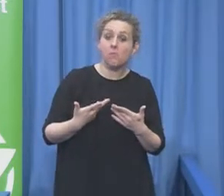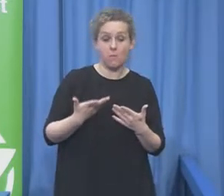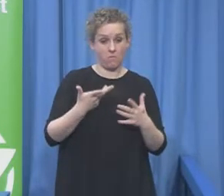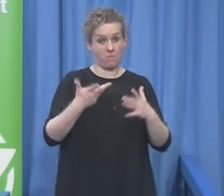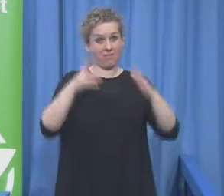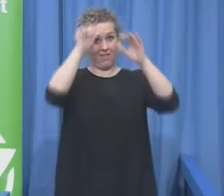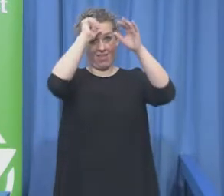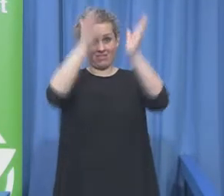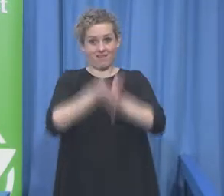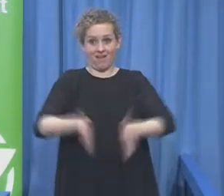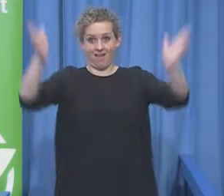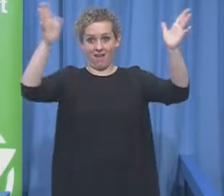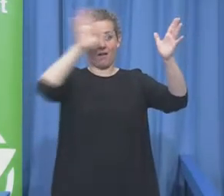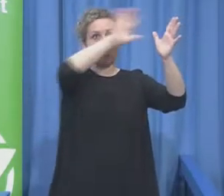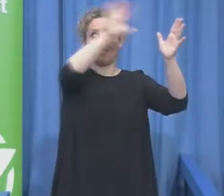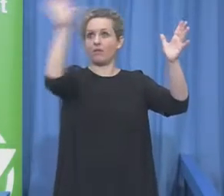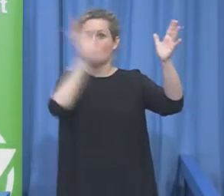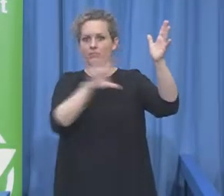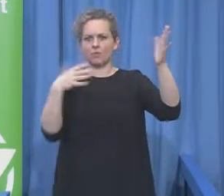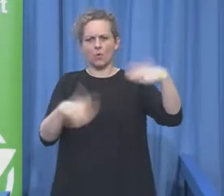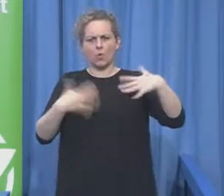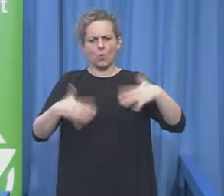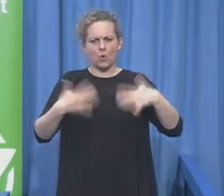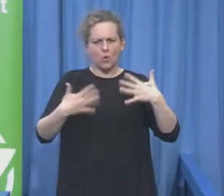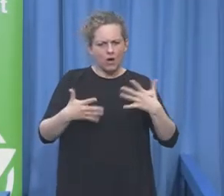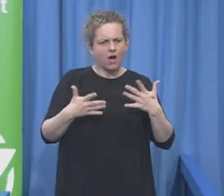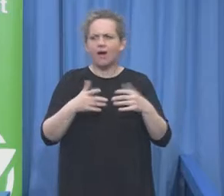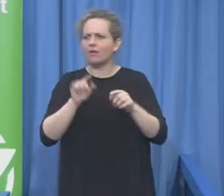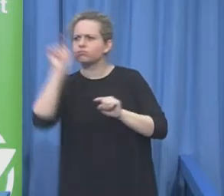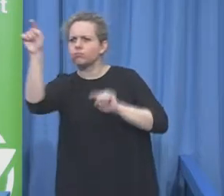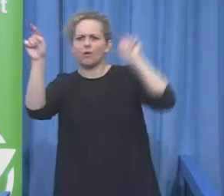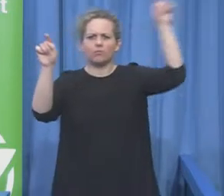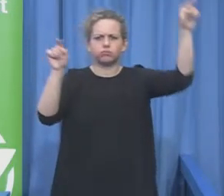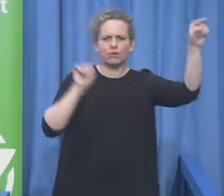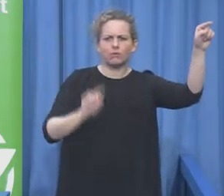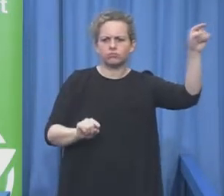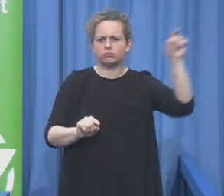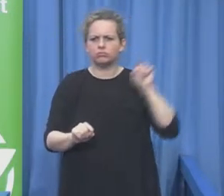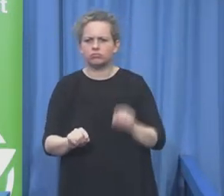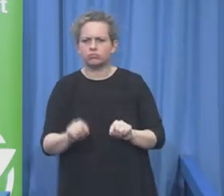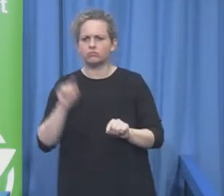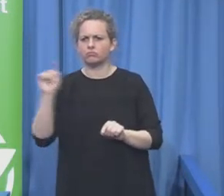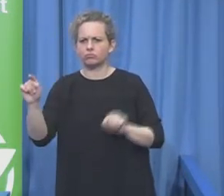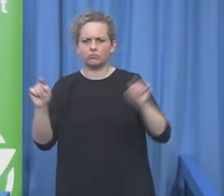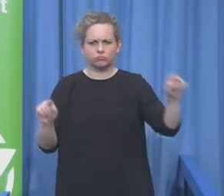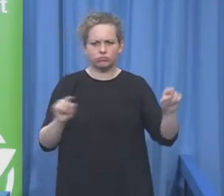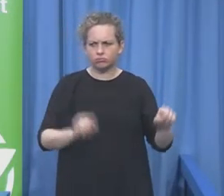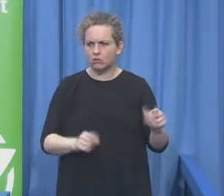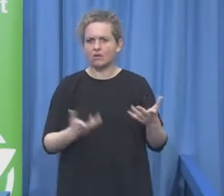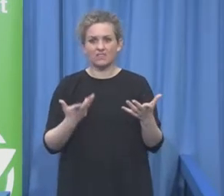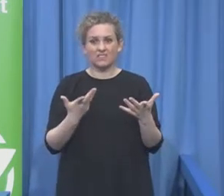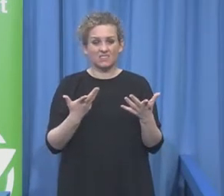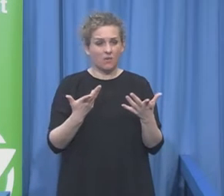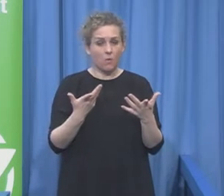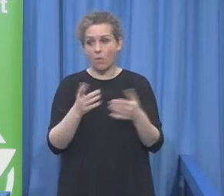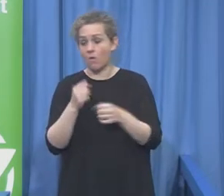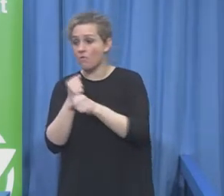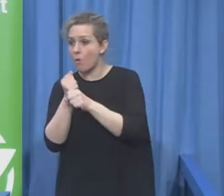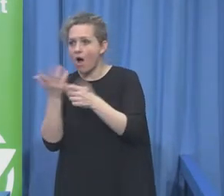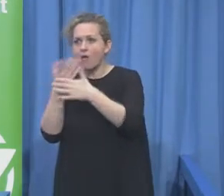this project. So there is a big policy change in the government. Likewise, we have been contributing to various dialogues which happens at the policy